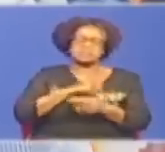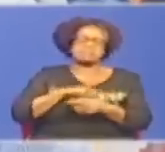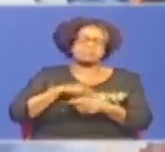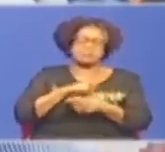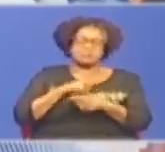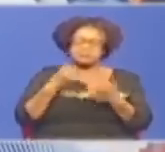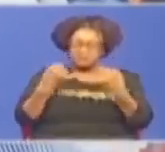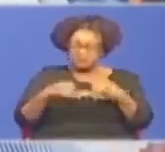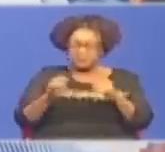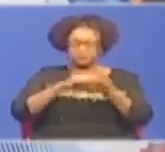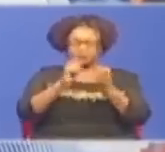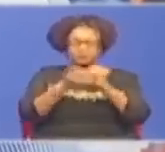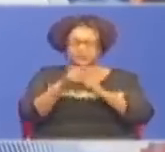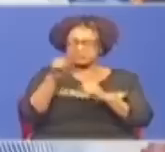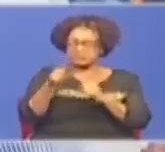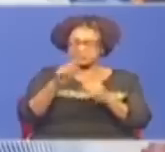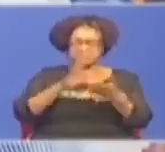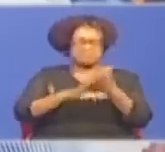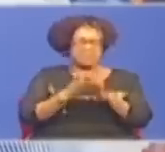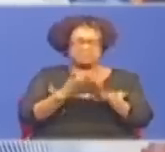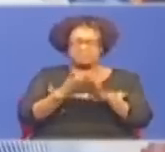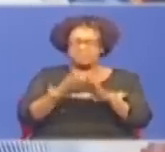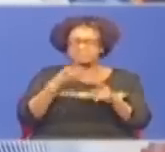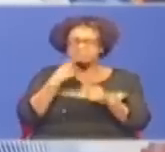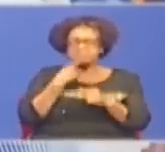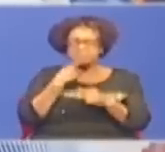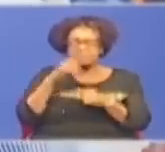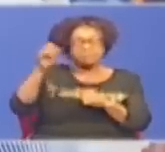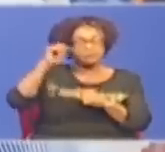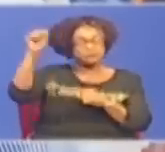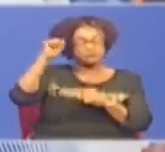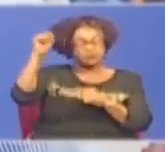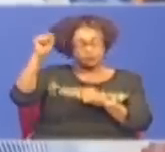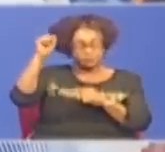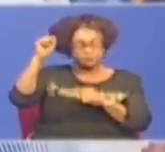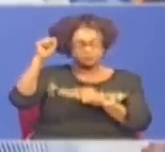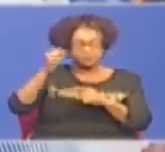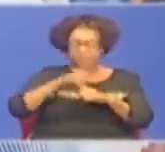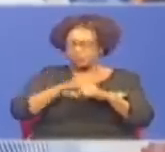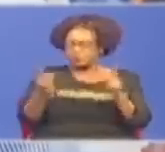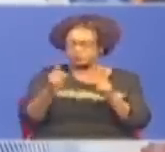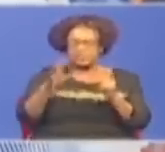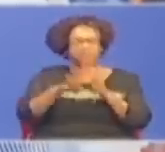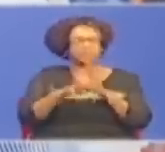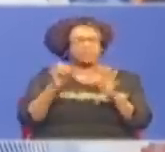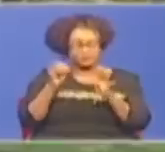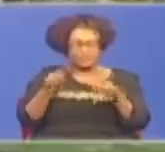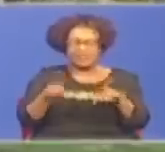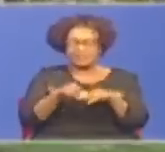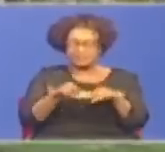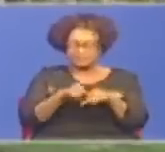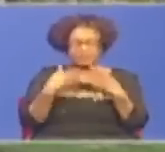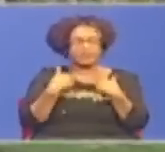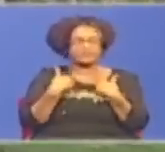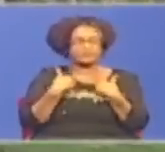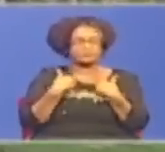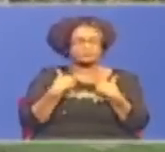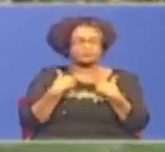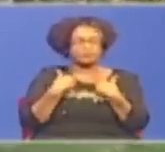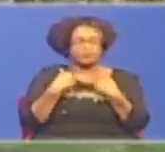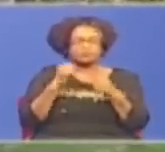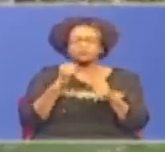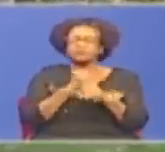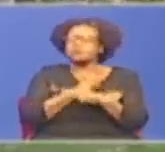to turn this into a case of alleged political witch hunt and not a case of theft as it is. Uwezi compare na Migori,